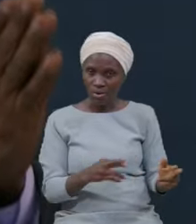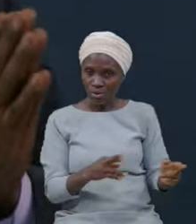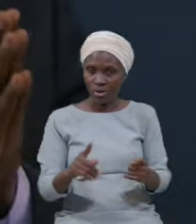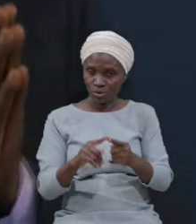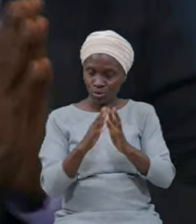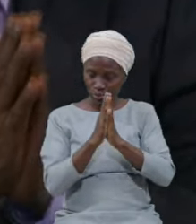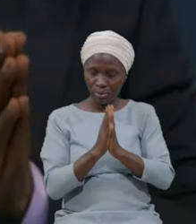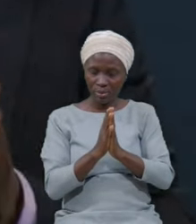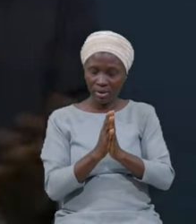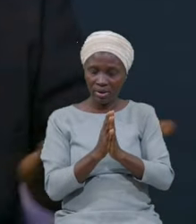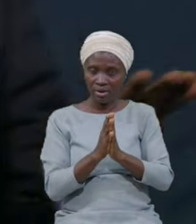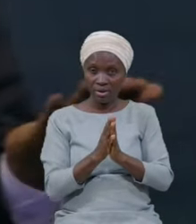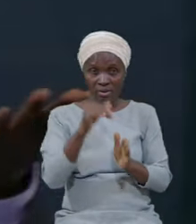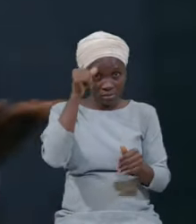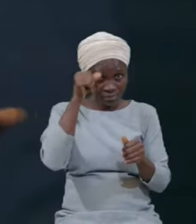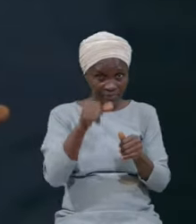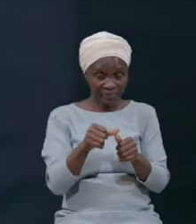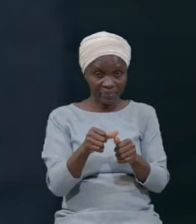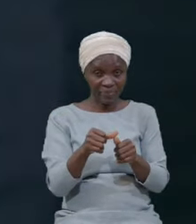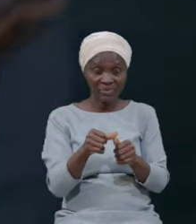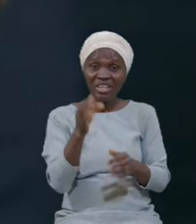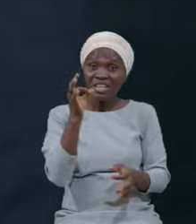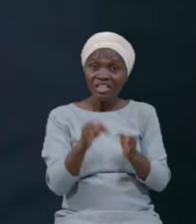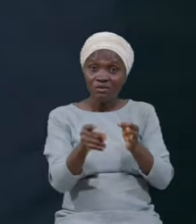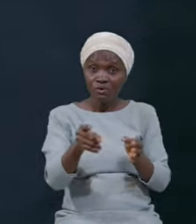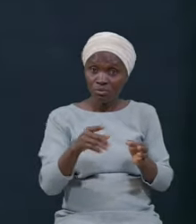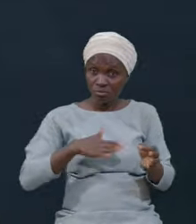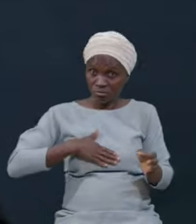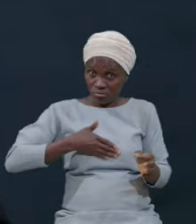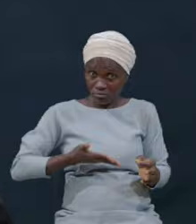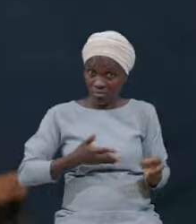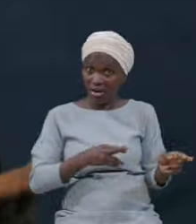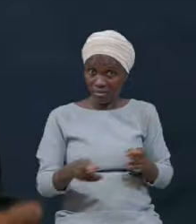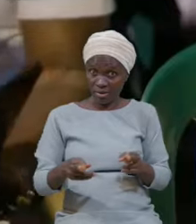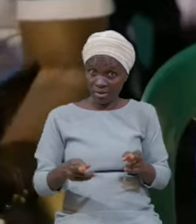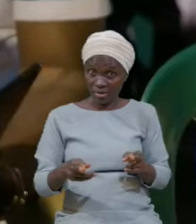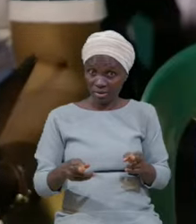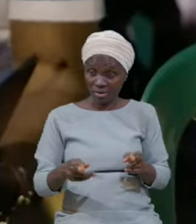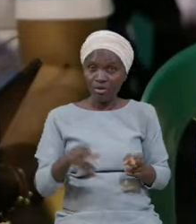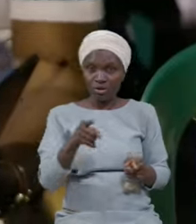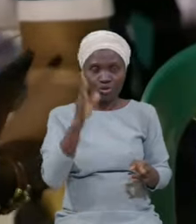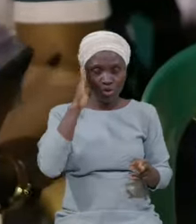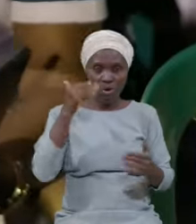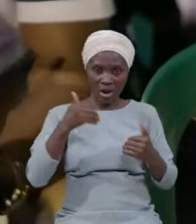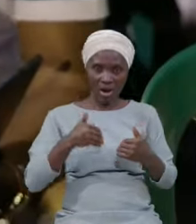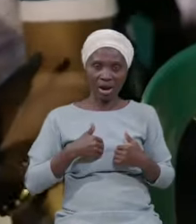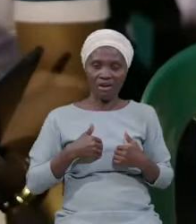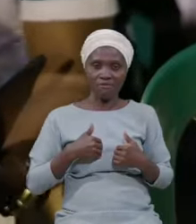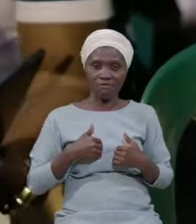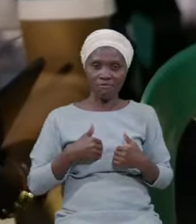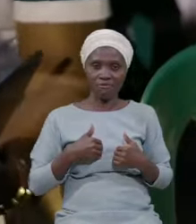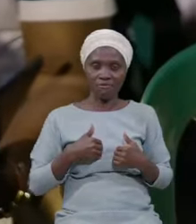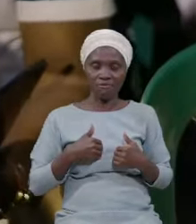Remember, if you're willing, you'll have what the Lord has provided even